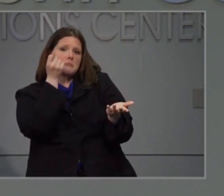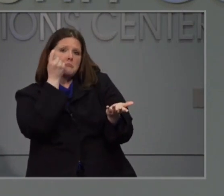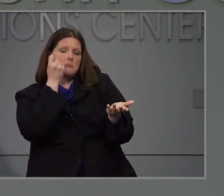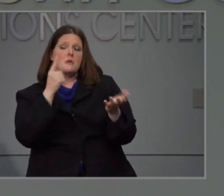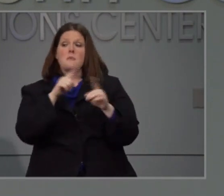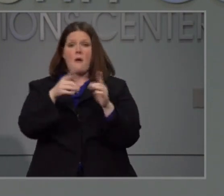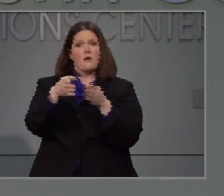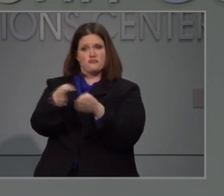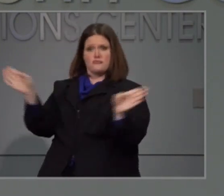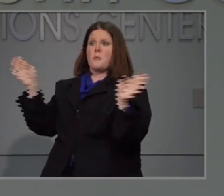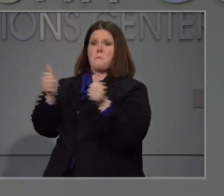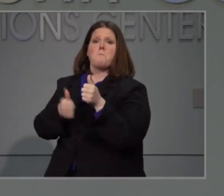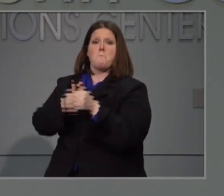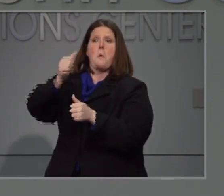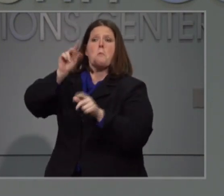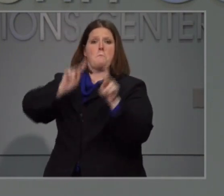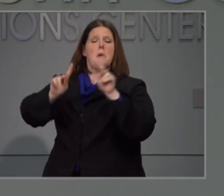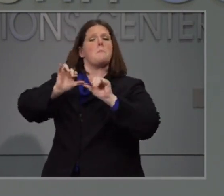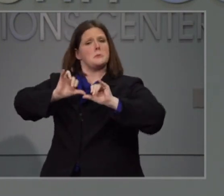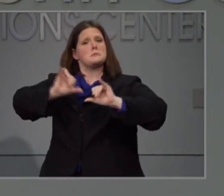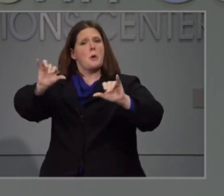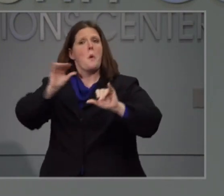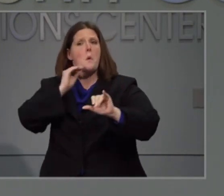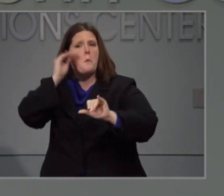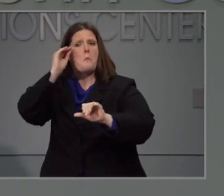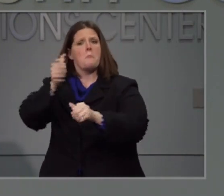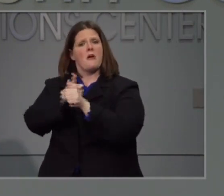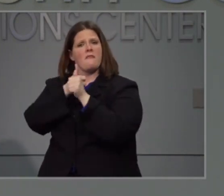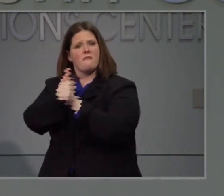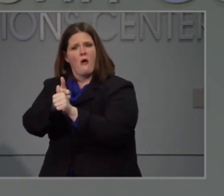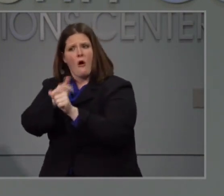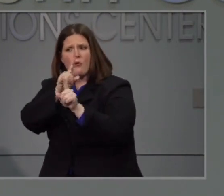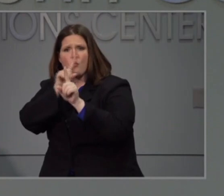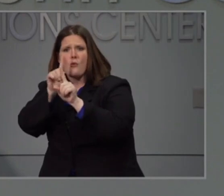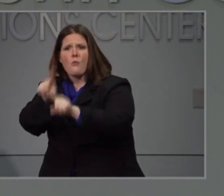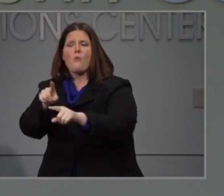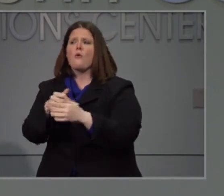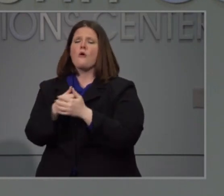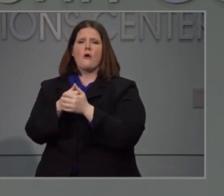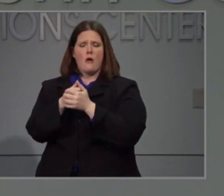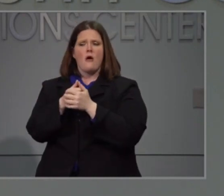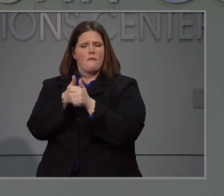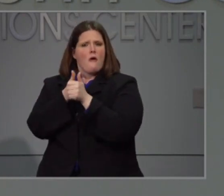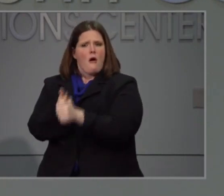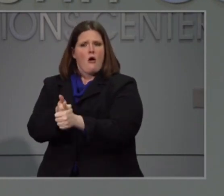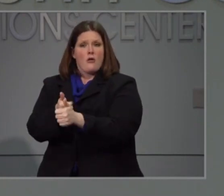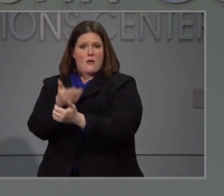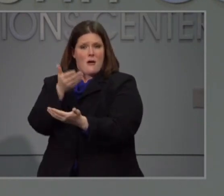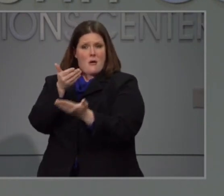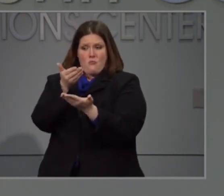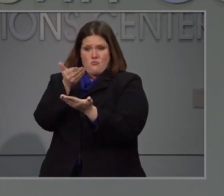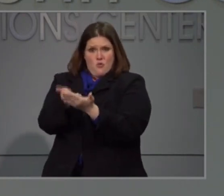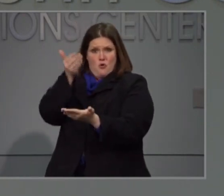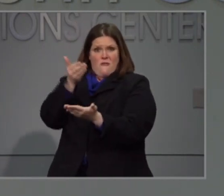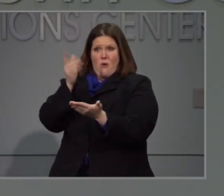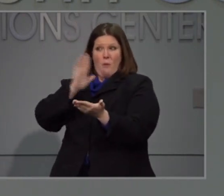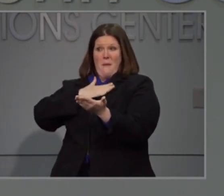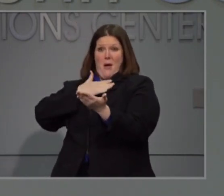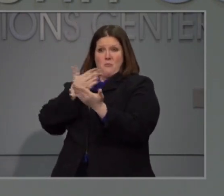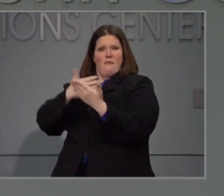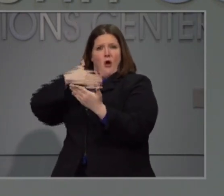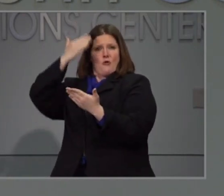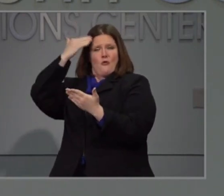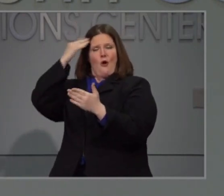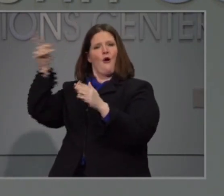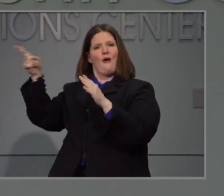social distancing and staying home as much as they can, and that's been evidenced by the fact that we have flattened the curve. So I'm very hopeful